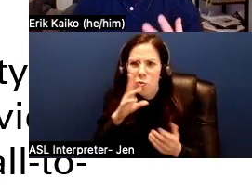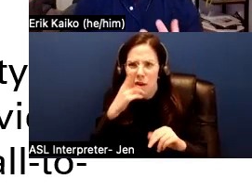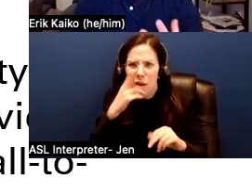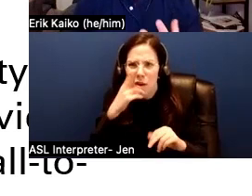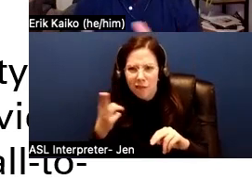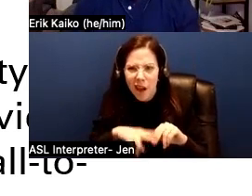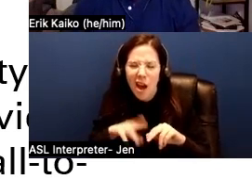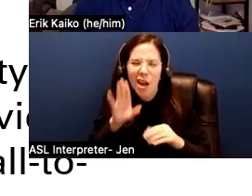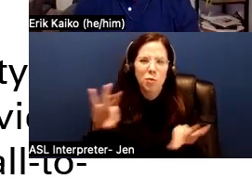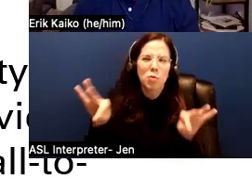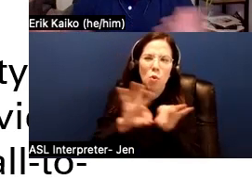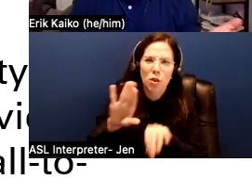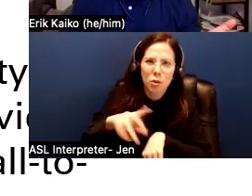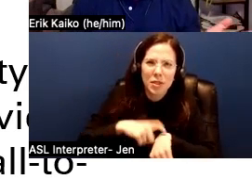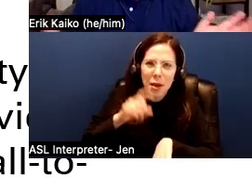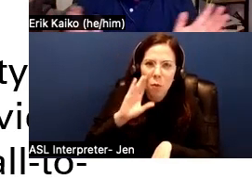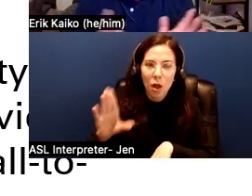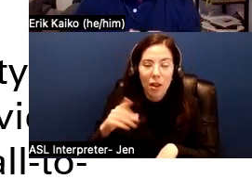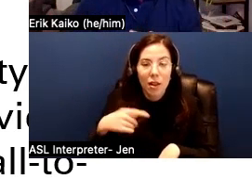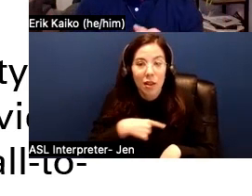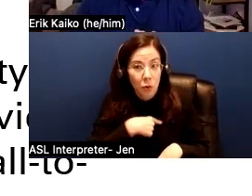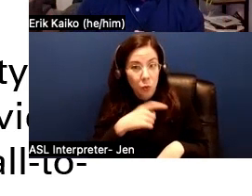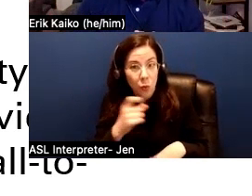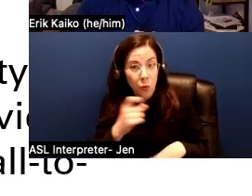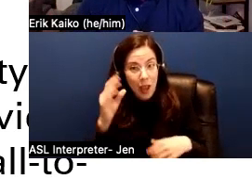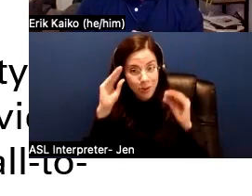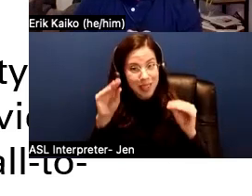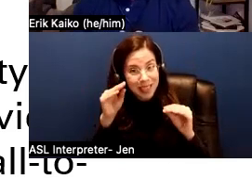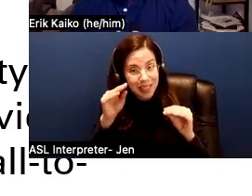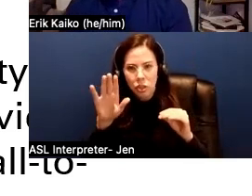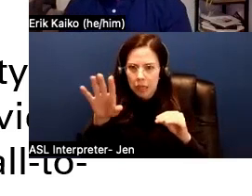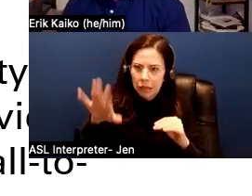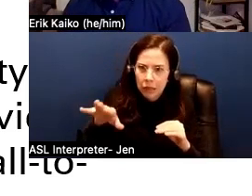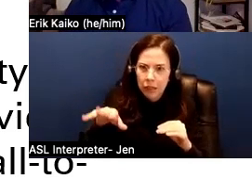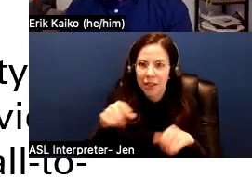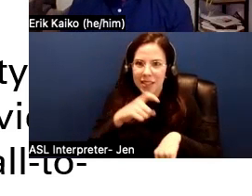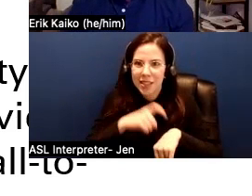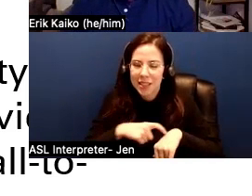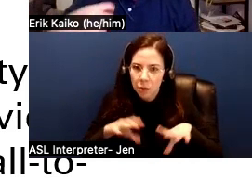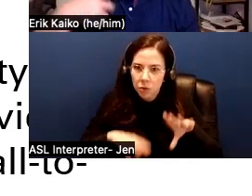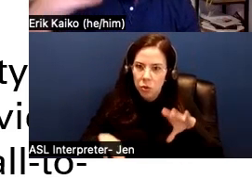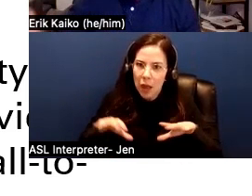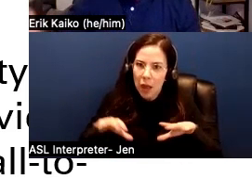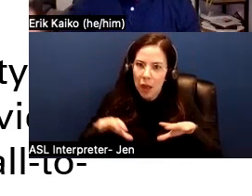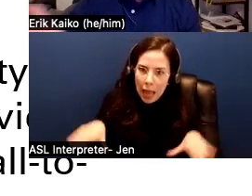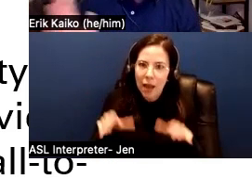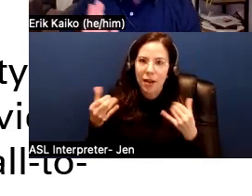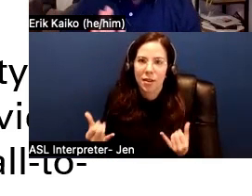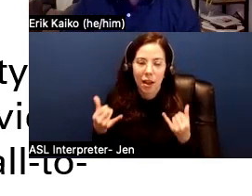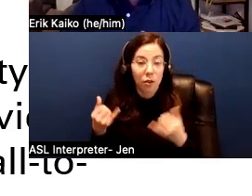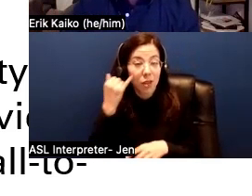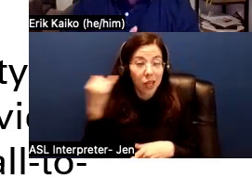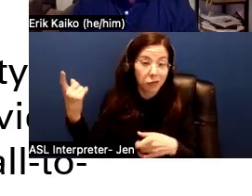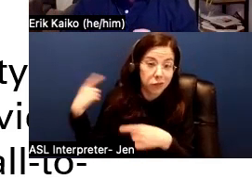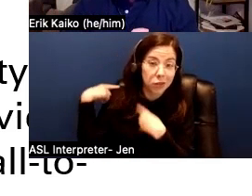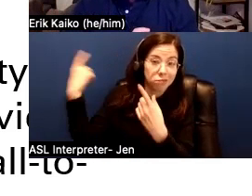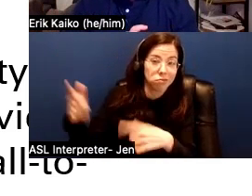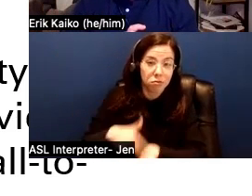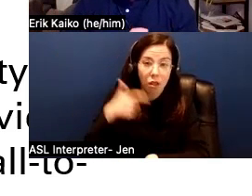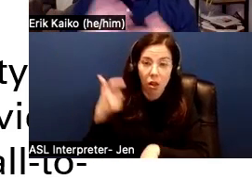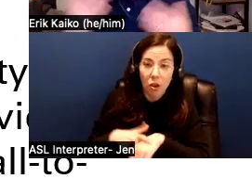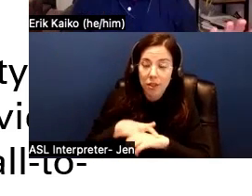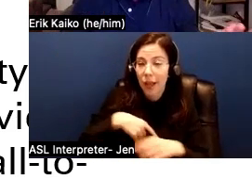will be worth we need to tell them to act, right? So if it's been a while since you've deployed a piece of marketing or a